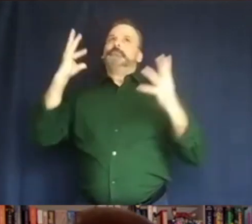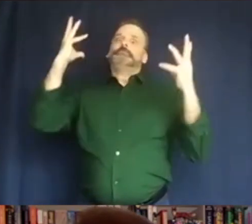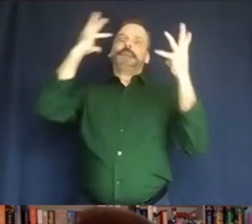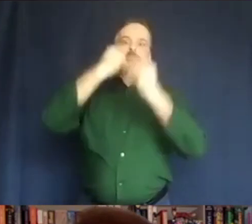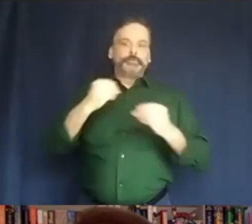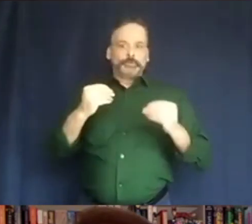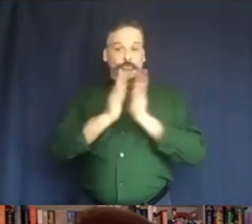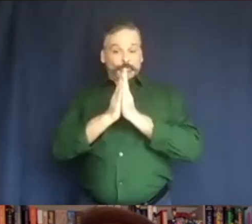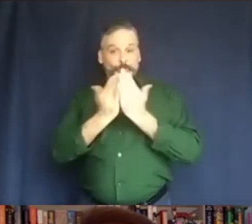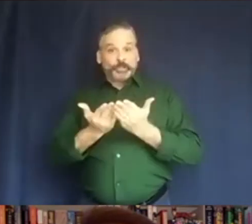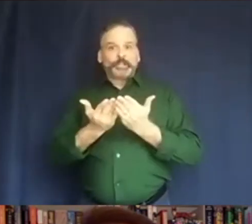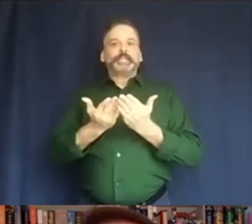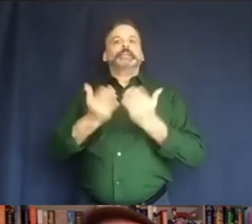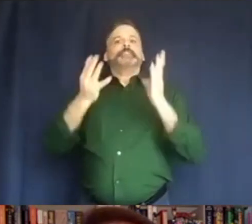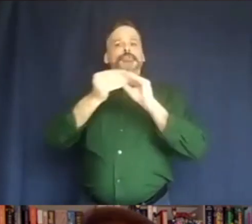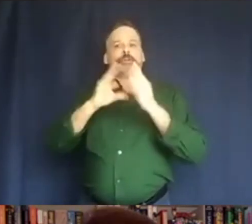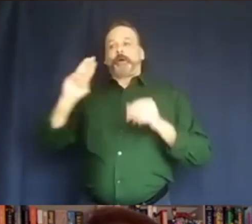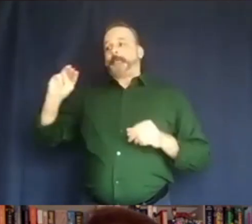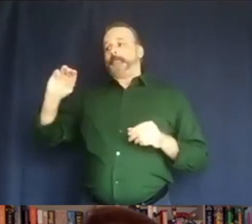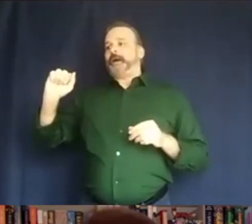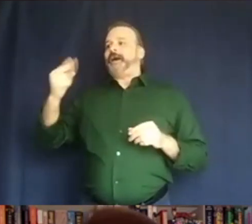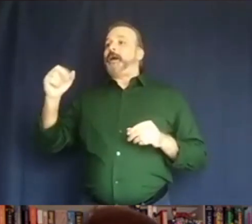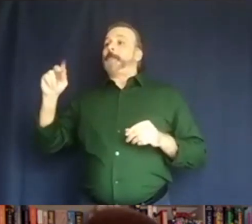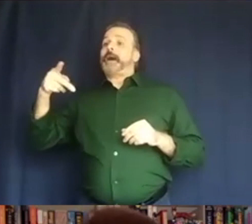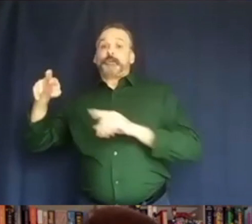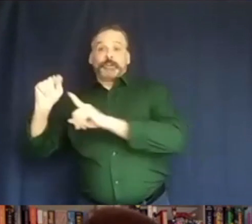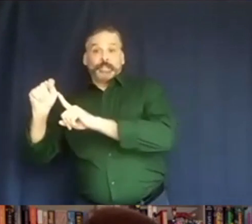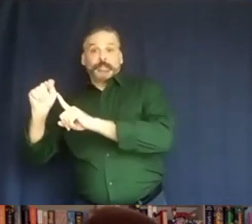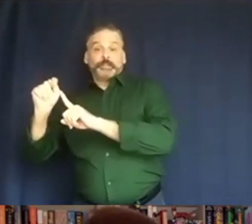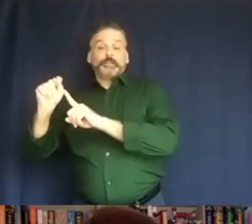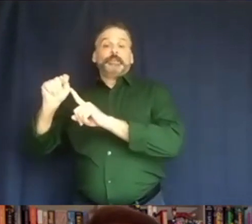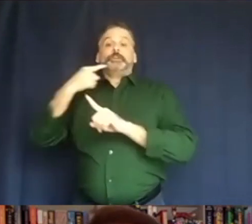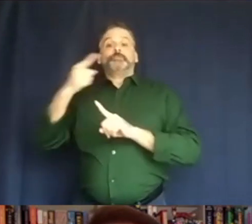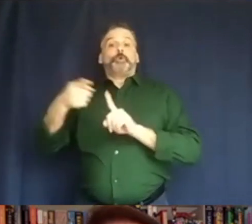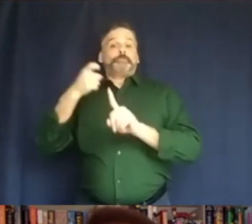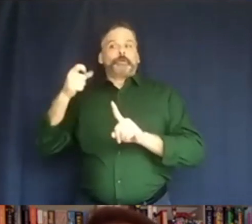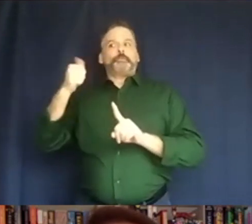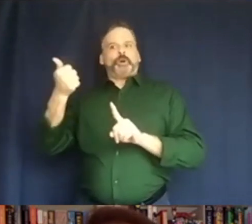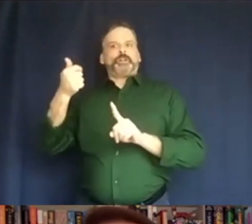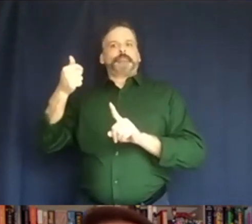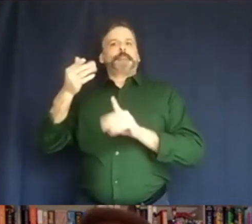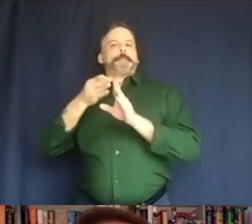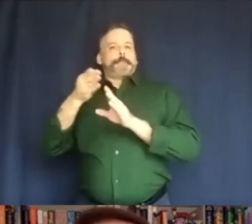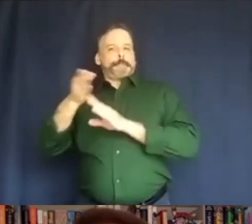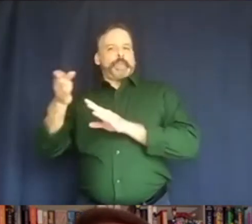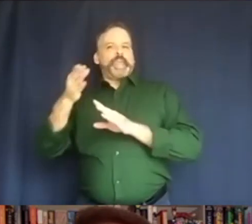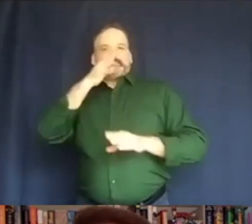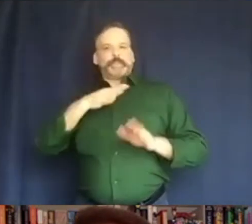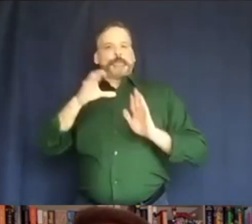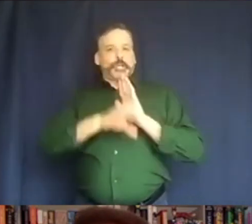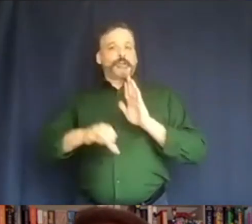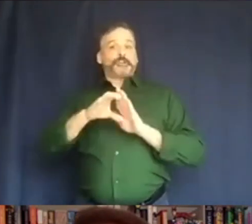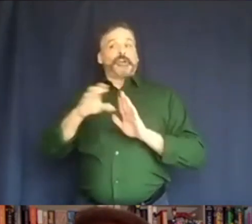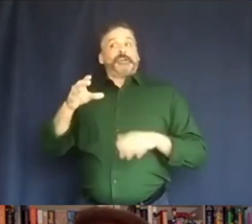the story of the Mahabharata told from Draupadi, who is one of the main female characters, or I would argue and